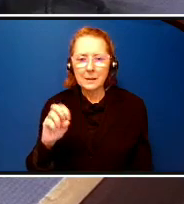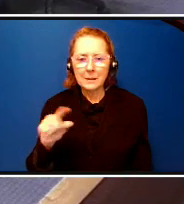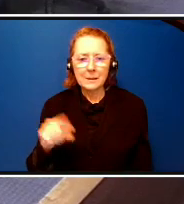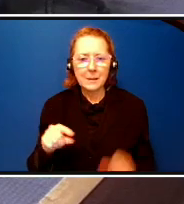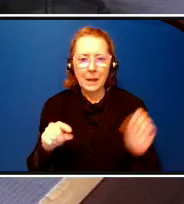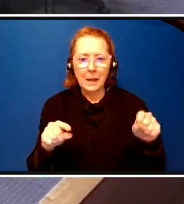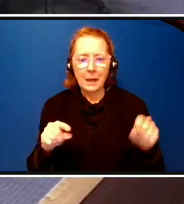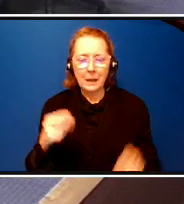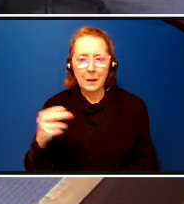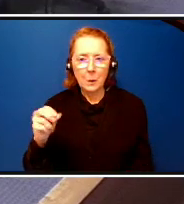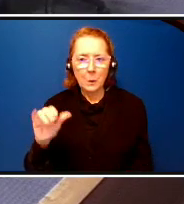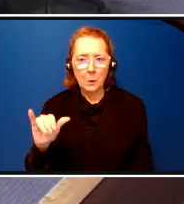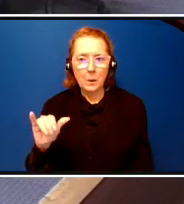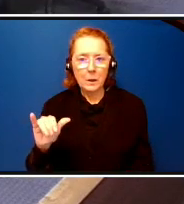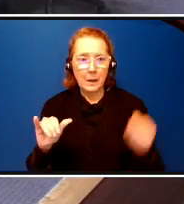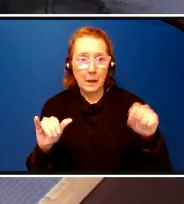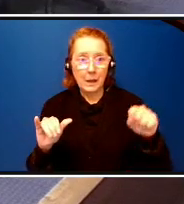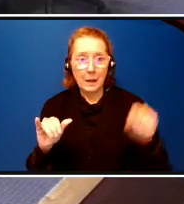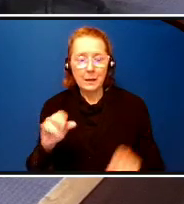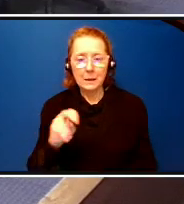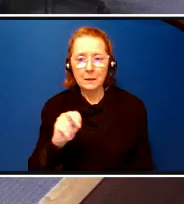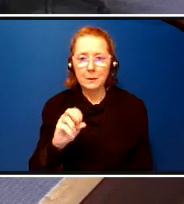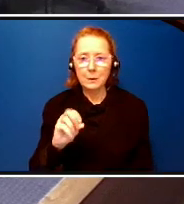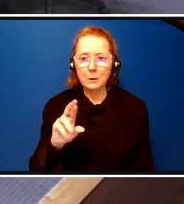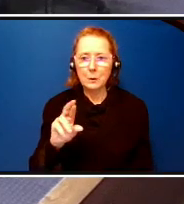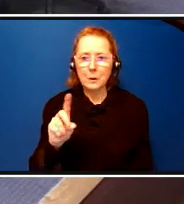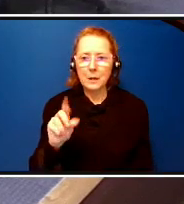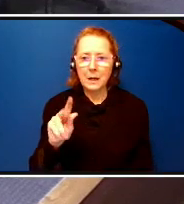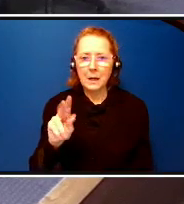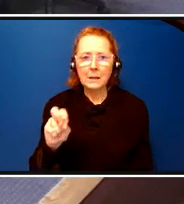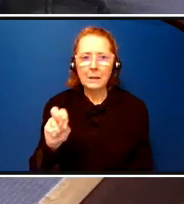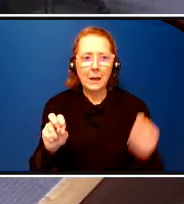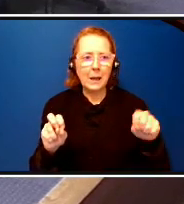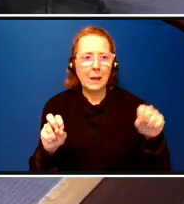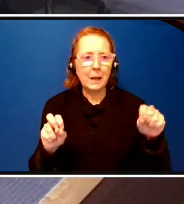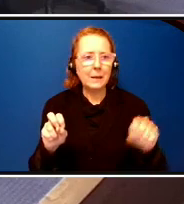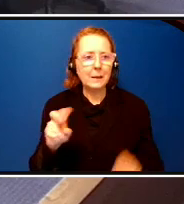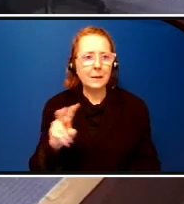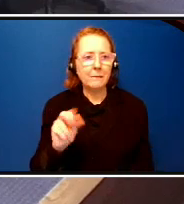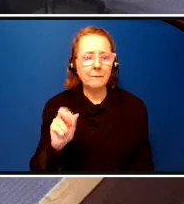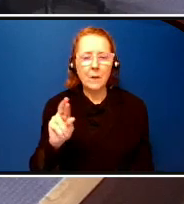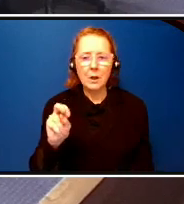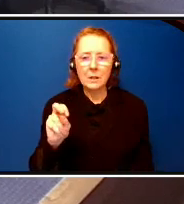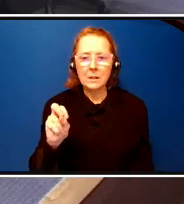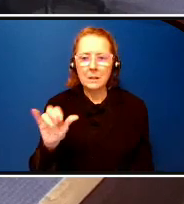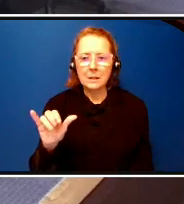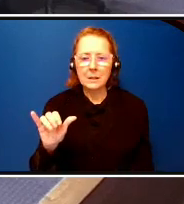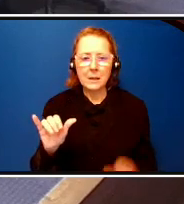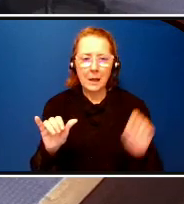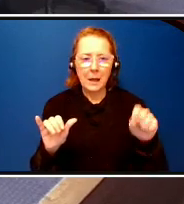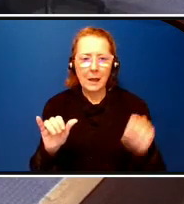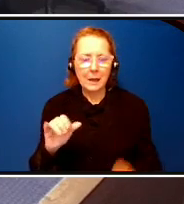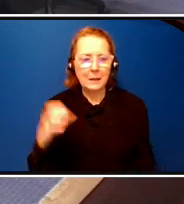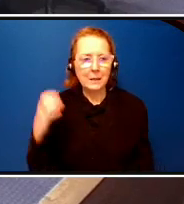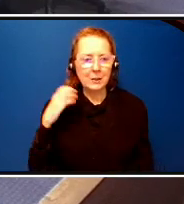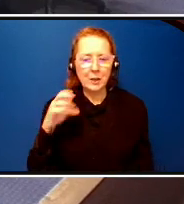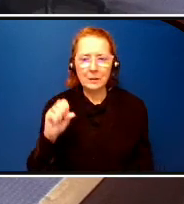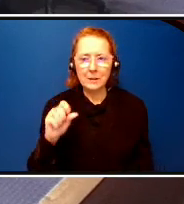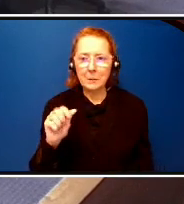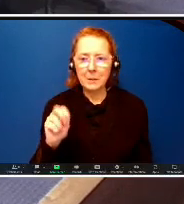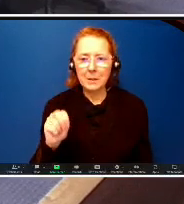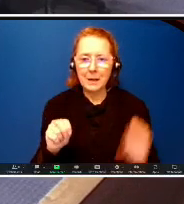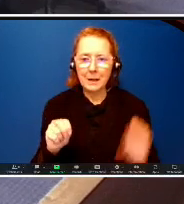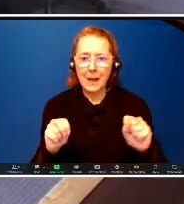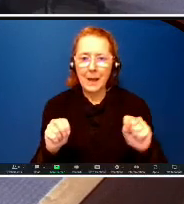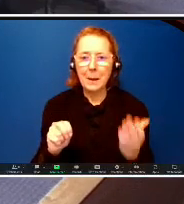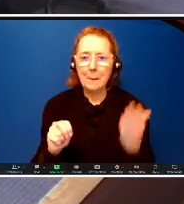Aye. Commissioner Nordyke. Aye. Commissioner Varney. Aye. Chair Stapleton. Aye. Motion passes. Thank you